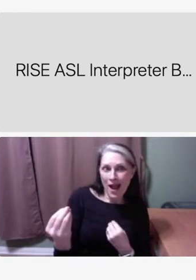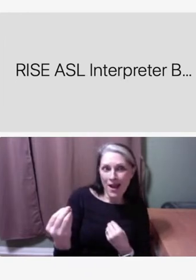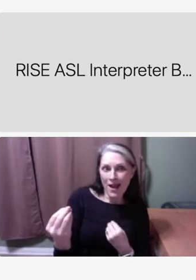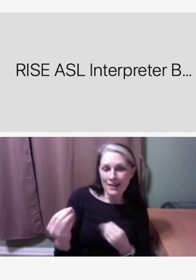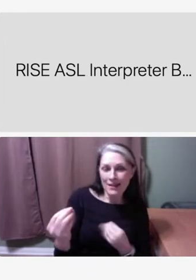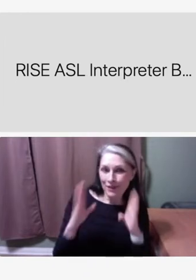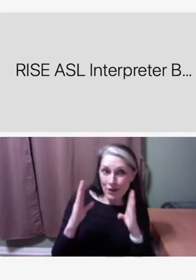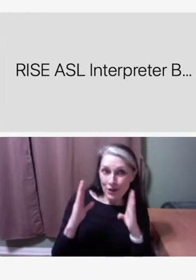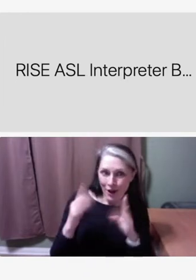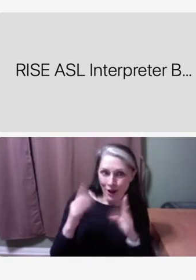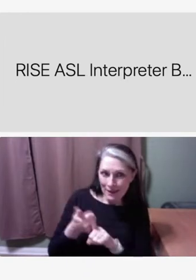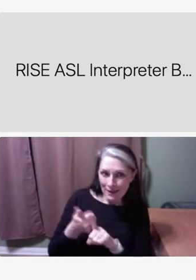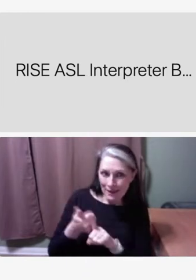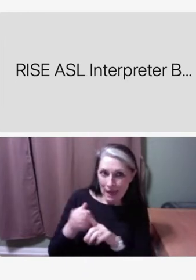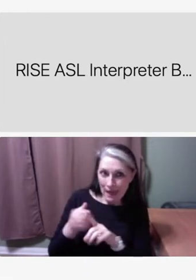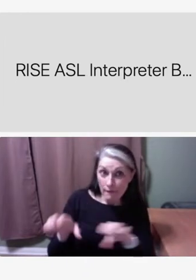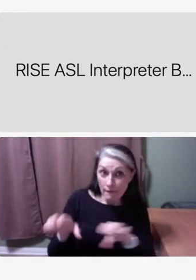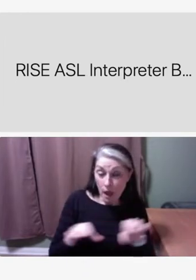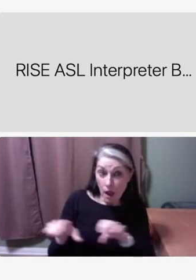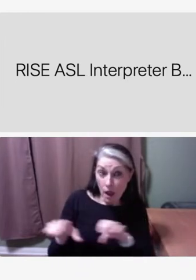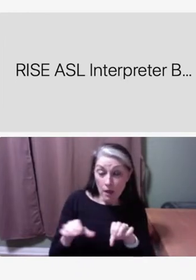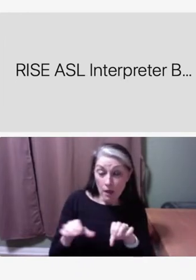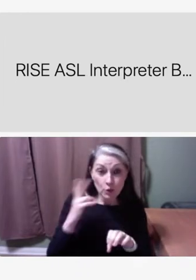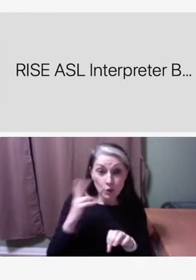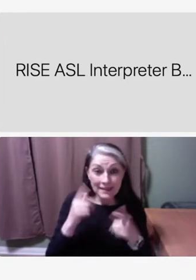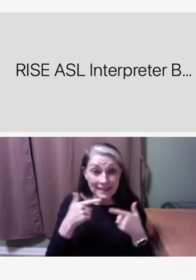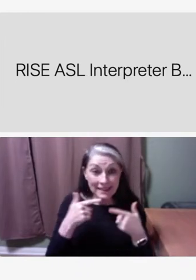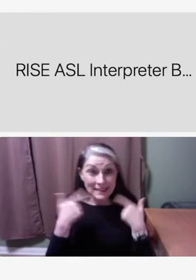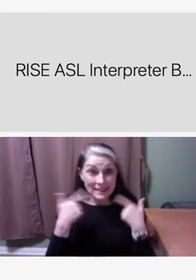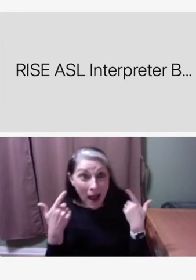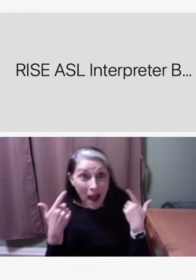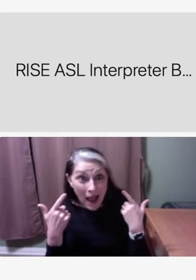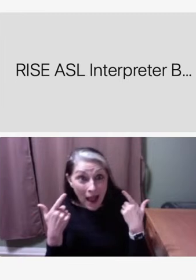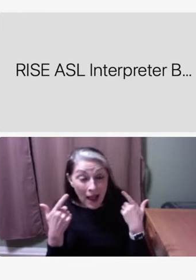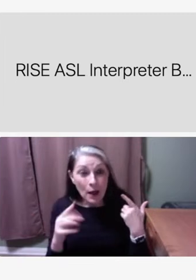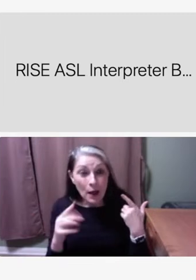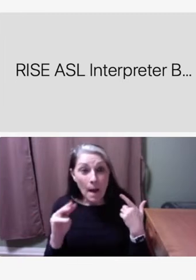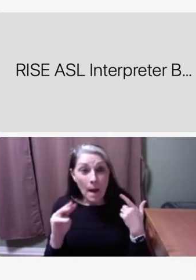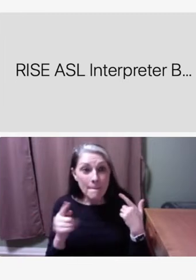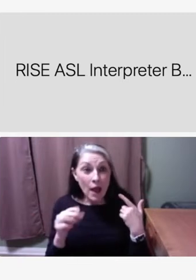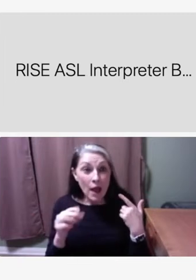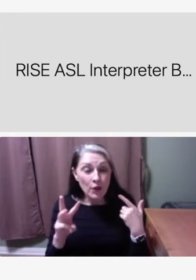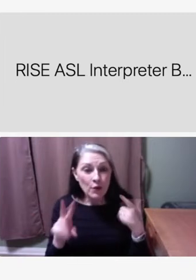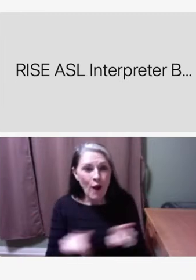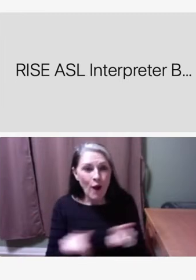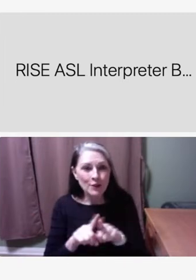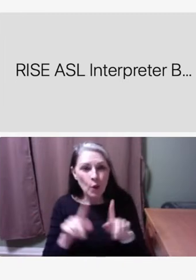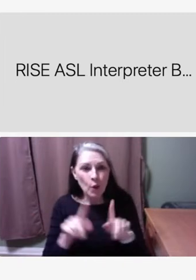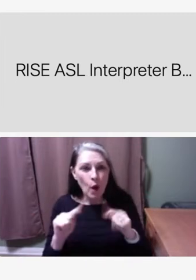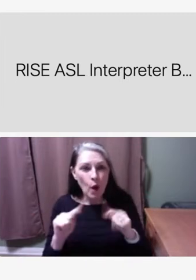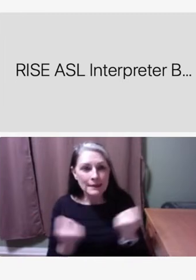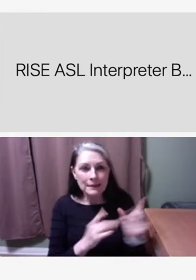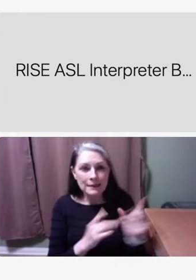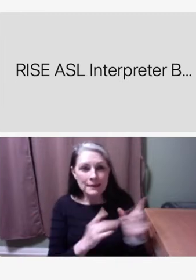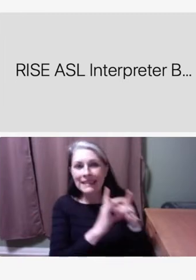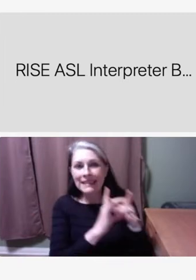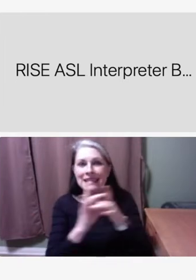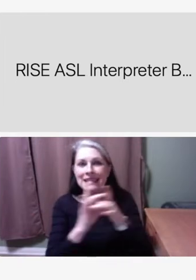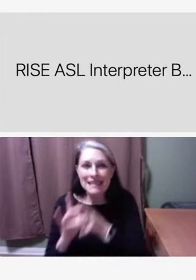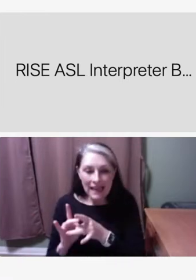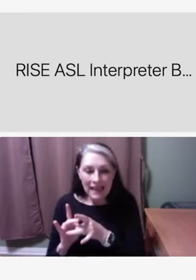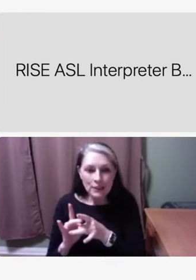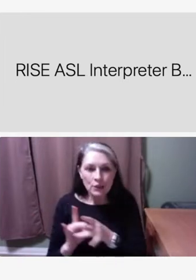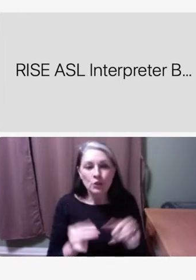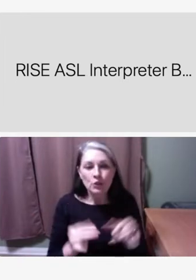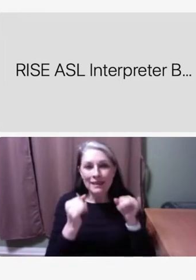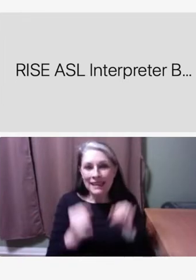it you could see the smile on Matthew's face, but even our team's face, because it connected to the individuals, the students.